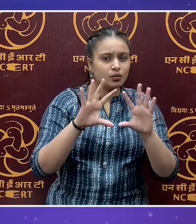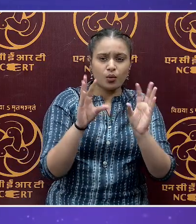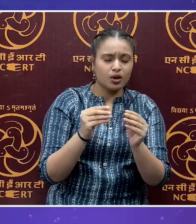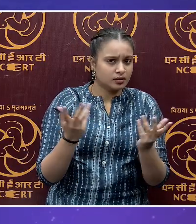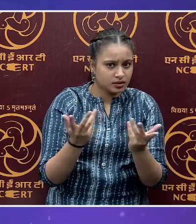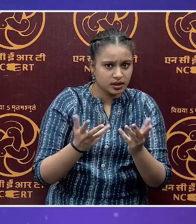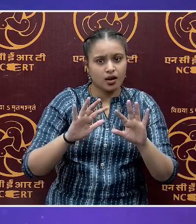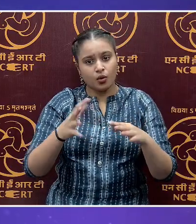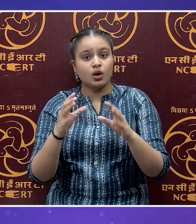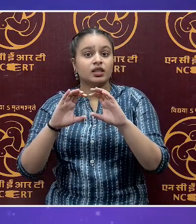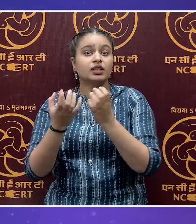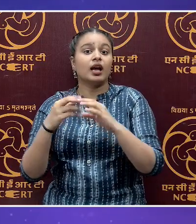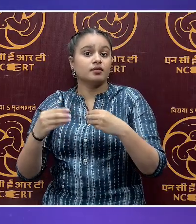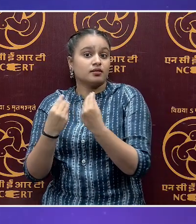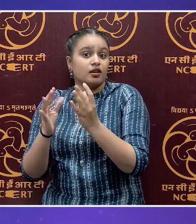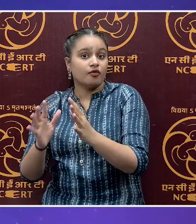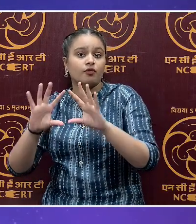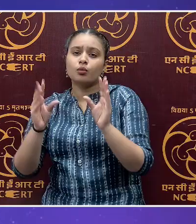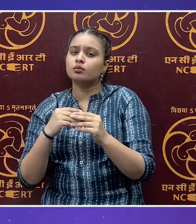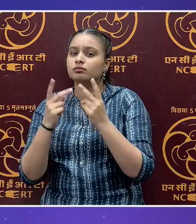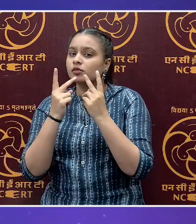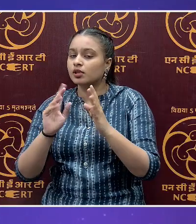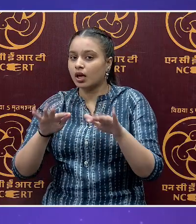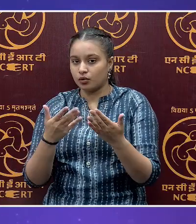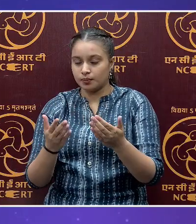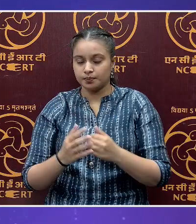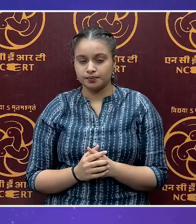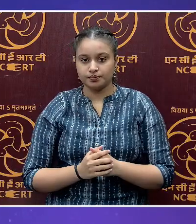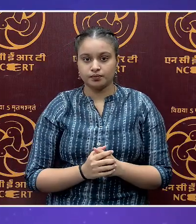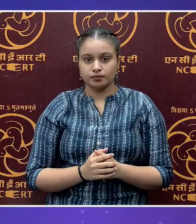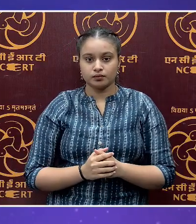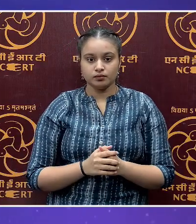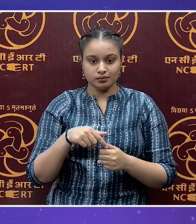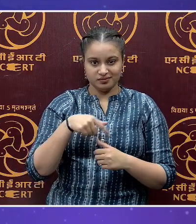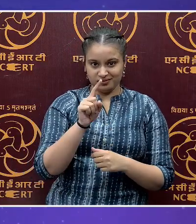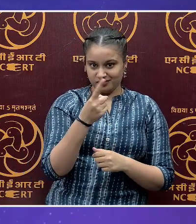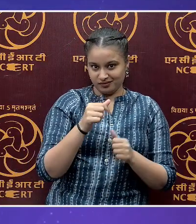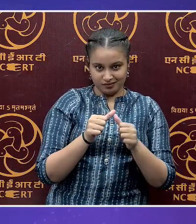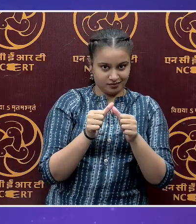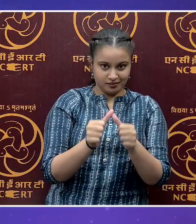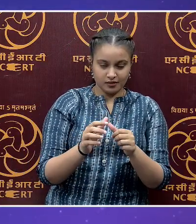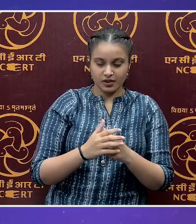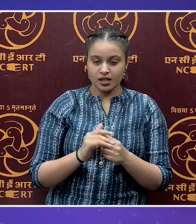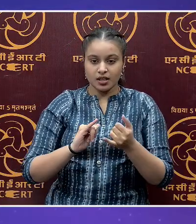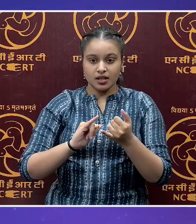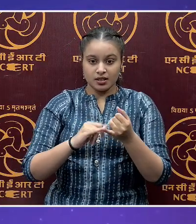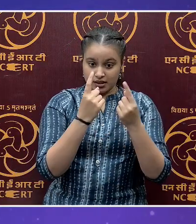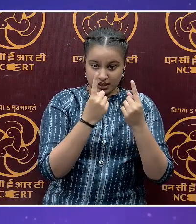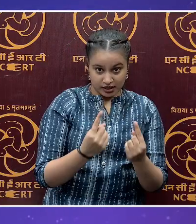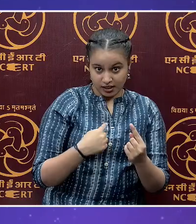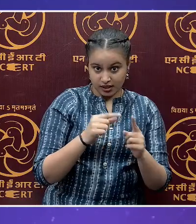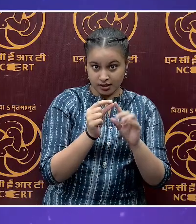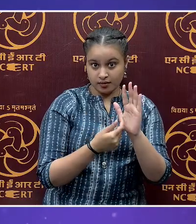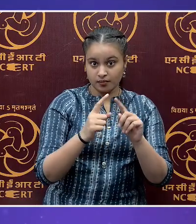classes assigned to them? Yeah. Okay, so I want to brief you one thing, like the screening part 2 will start when the screening part